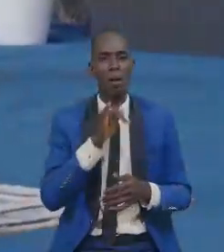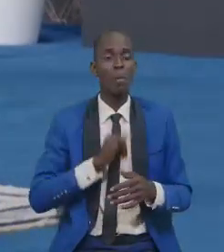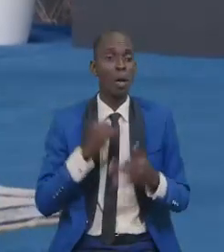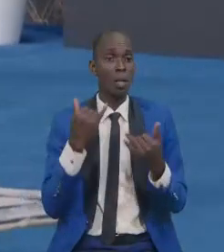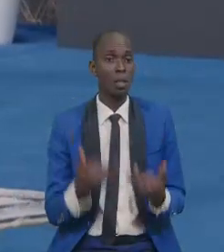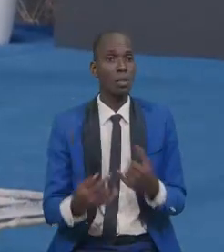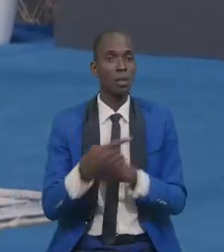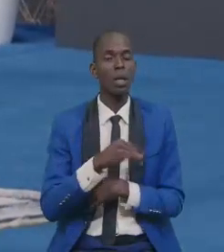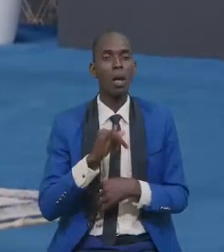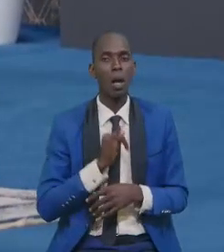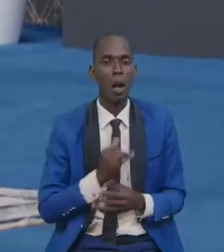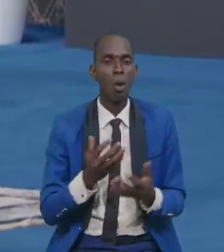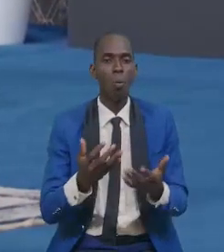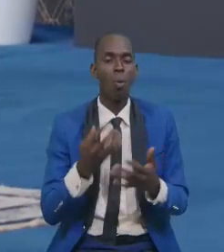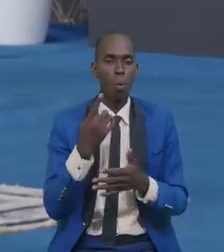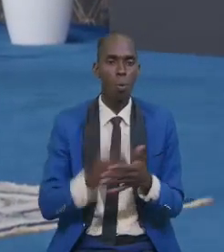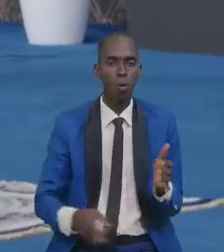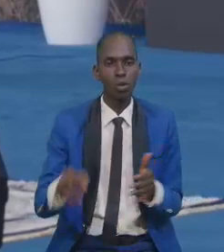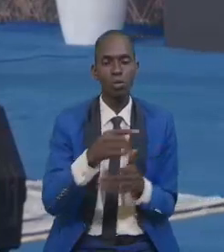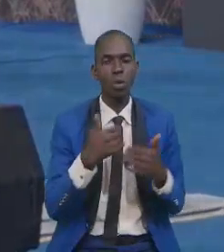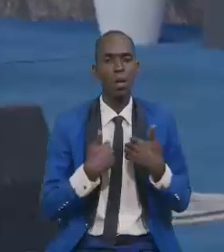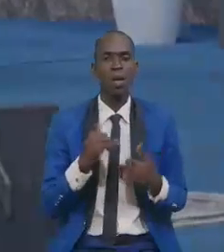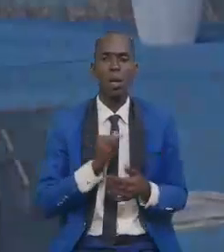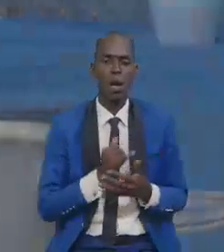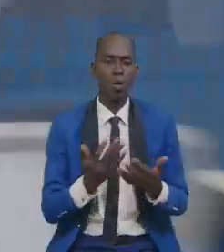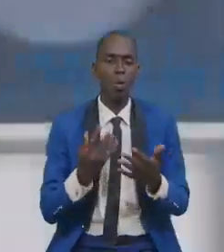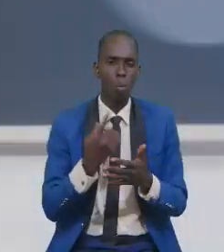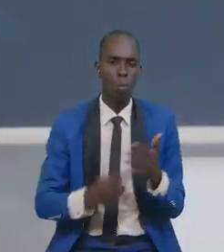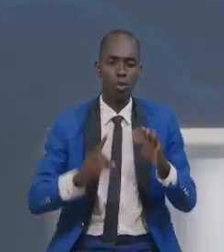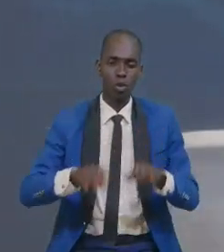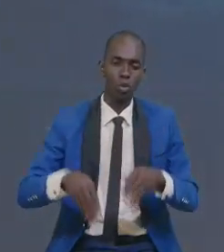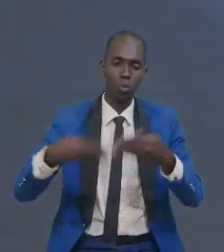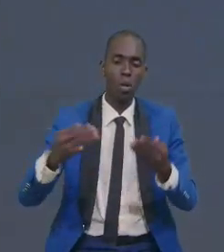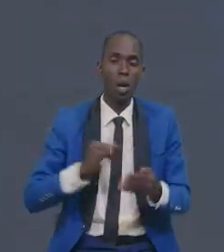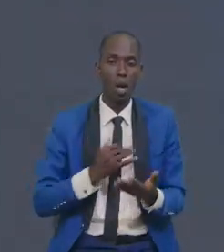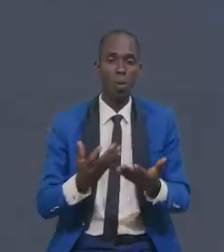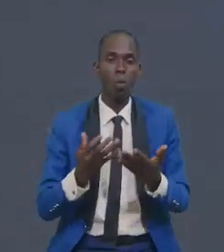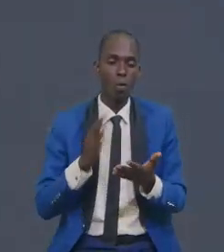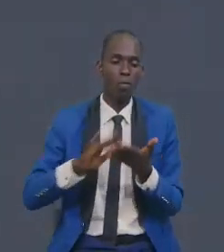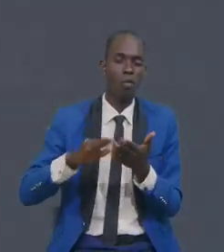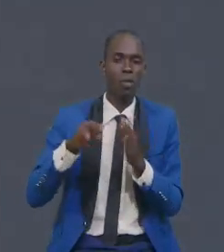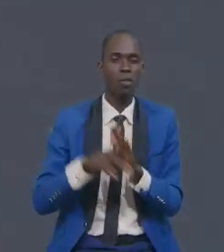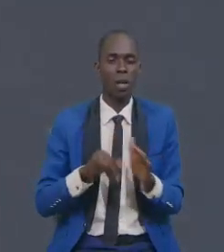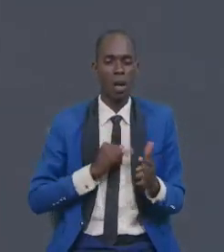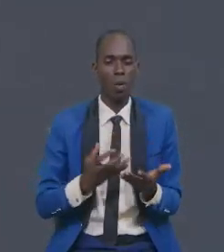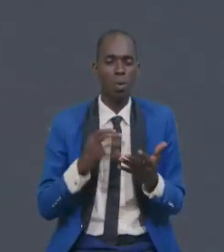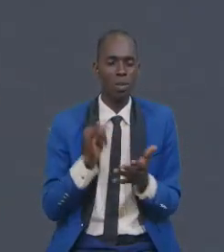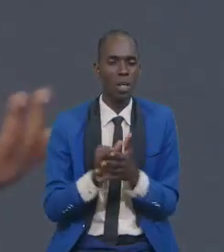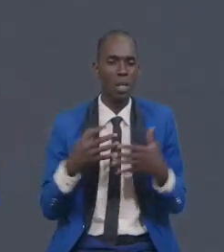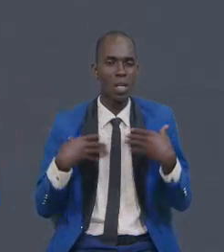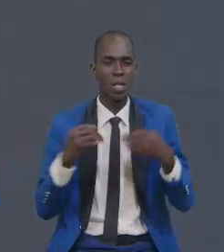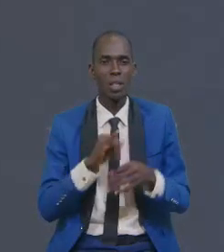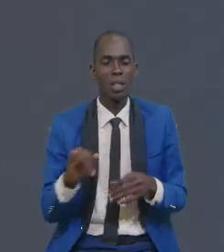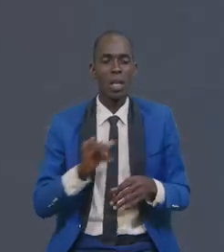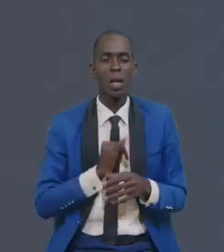what you have. I want what you provide. I want that forgiveness. I want that healing. I want